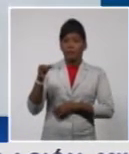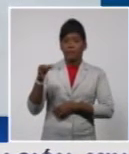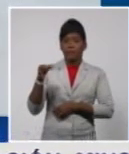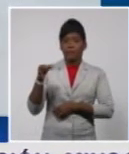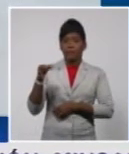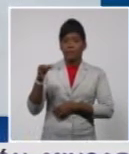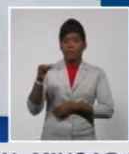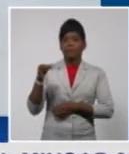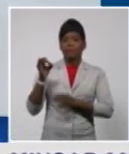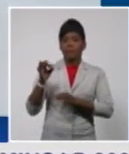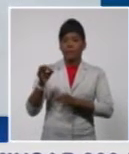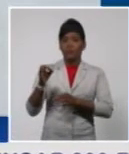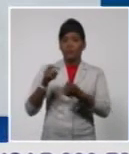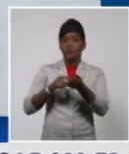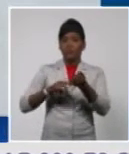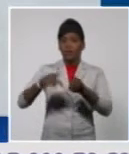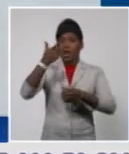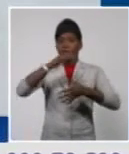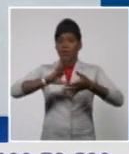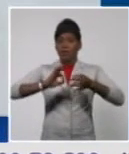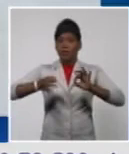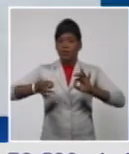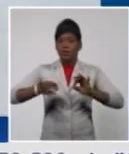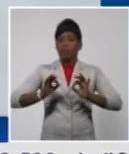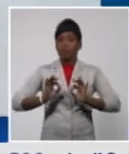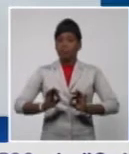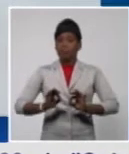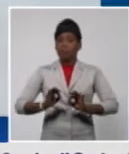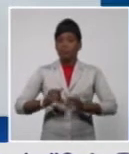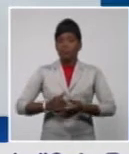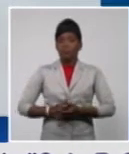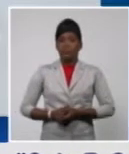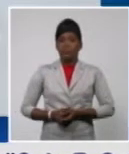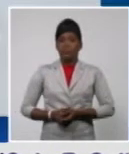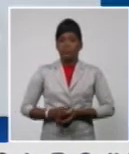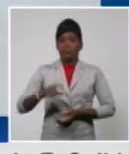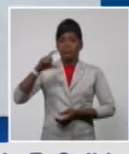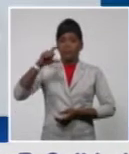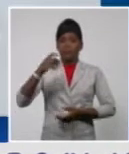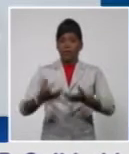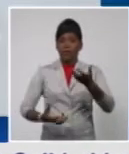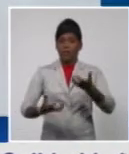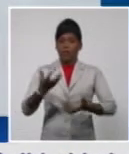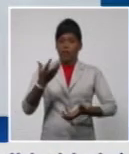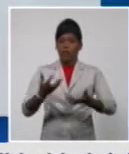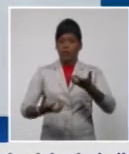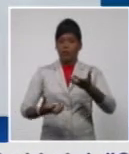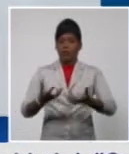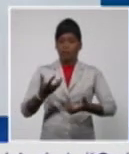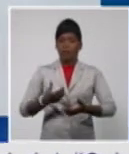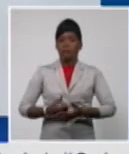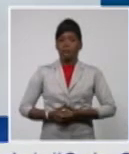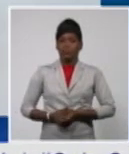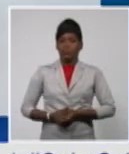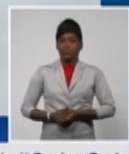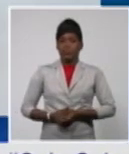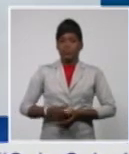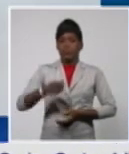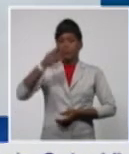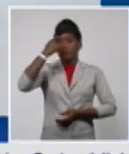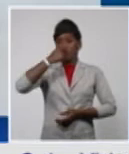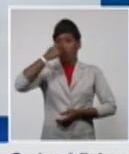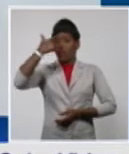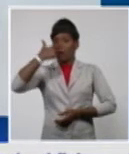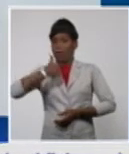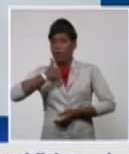In Ciego de Ávila, 18 belong to the municipality of the same name, 7 to Majagua, 4 to